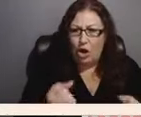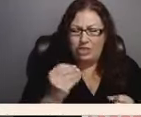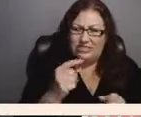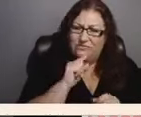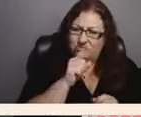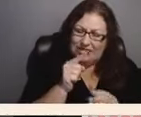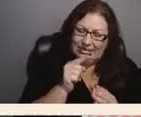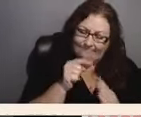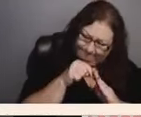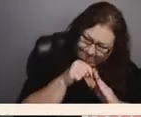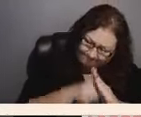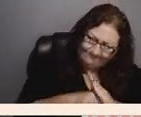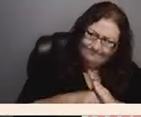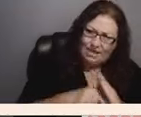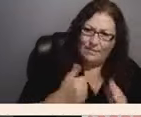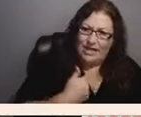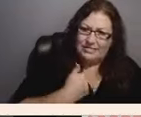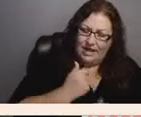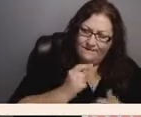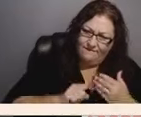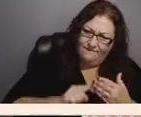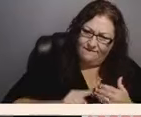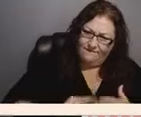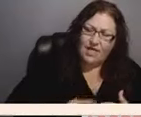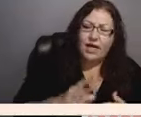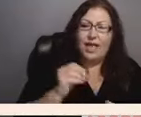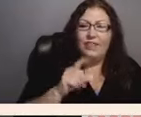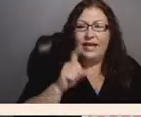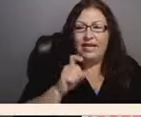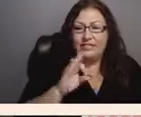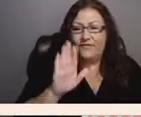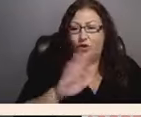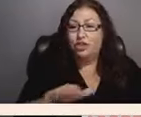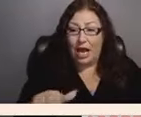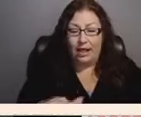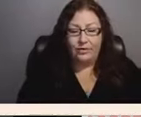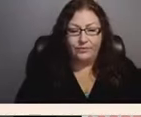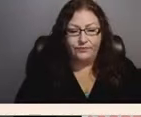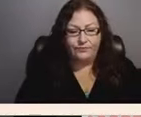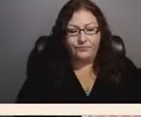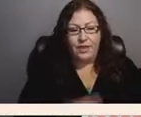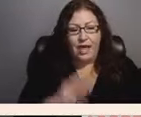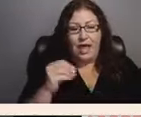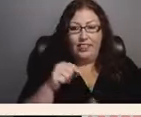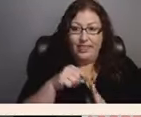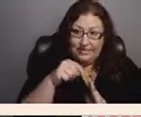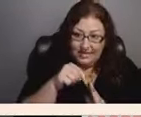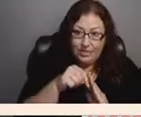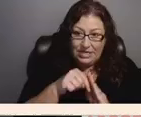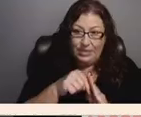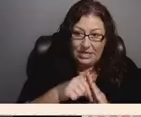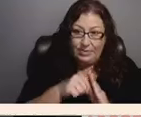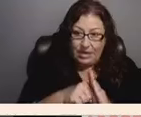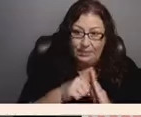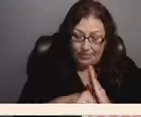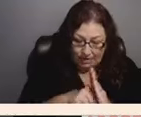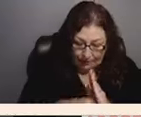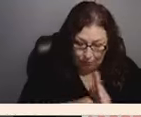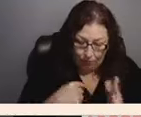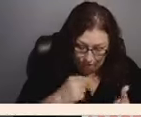yourself and into the needs of your child. And the deeper we go into ourself, we go into